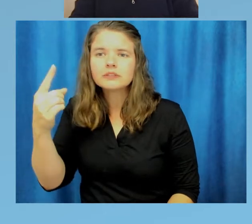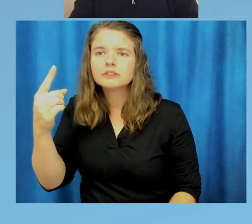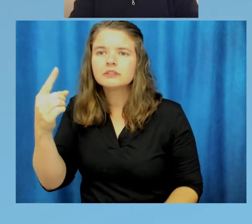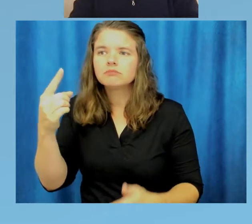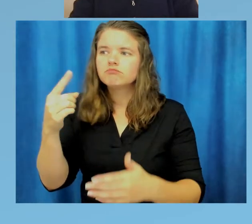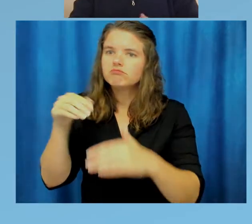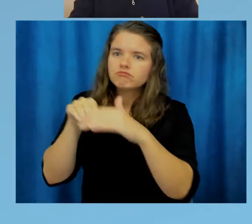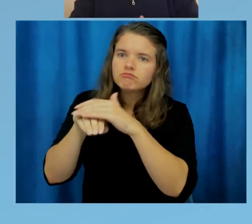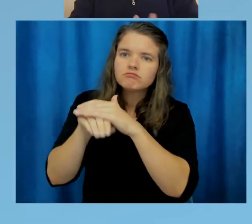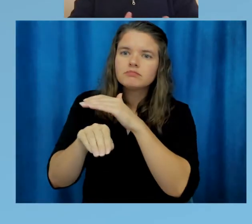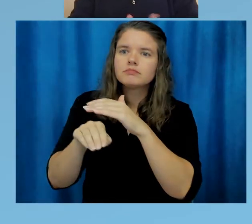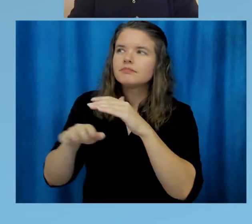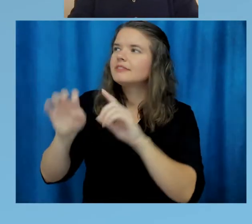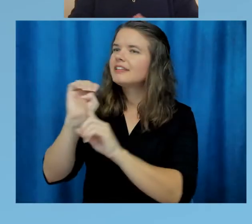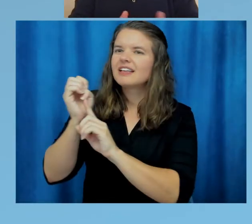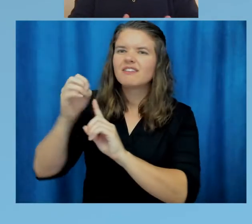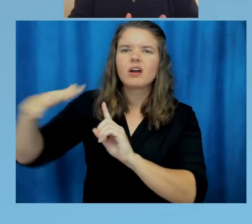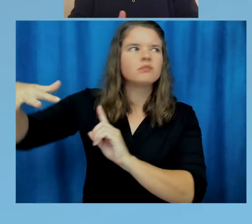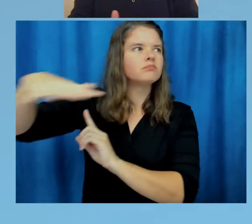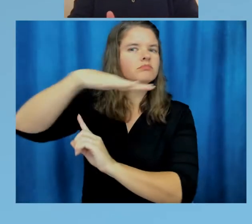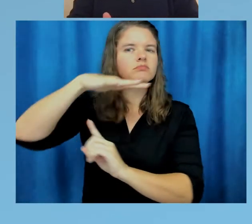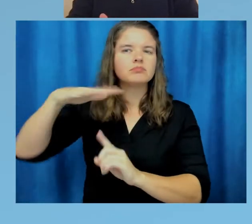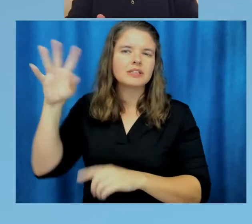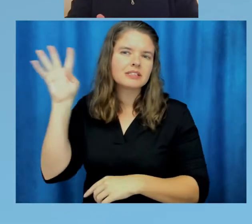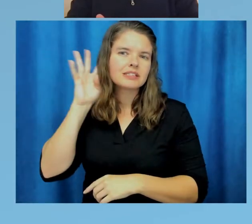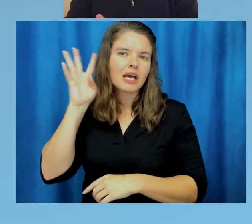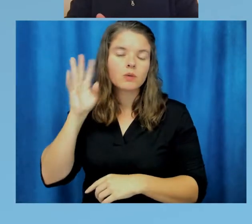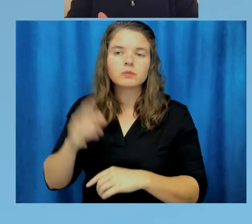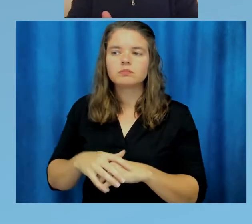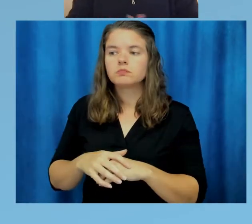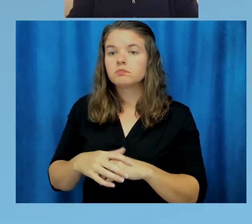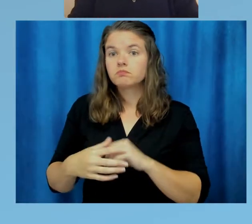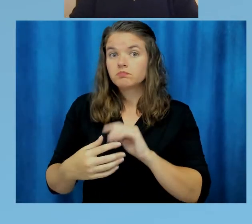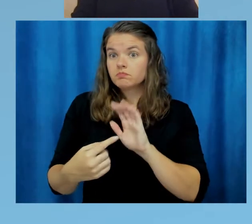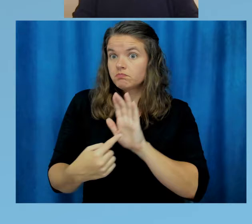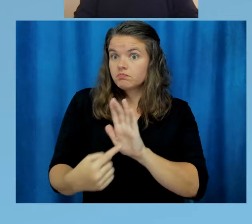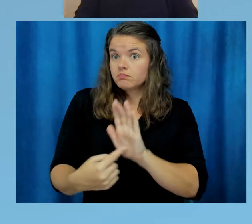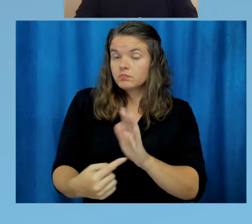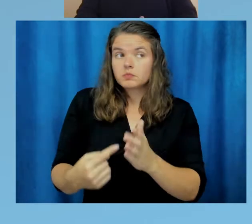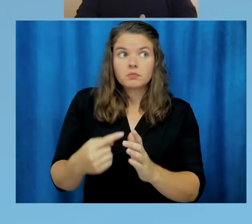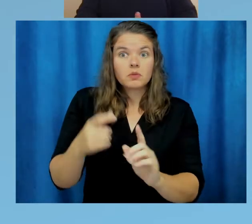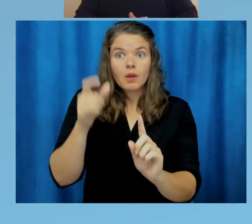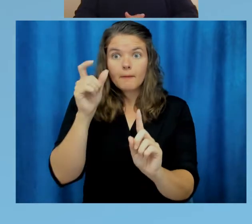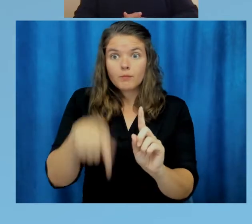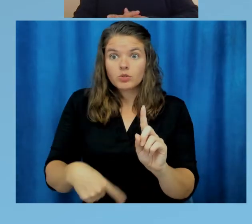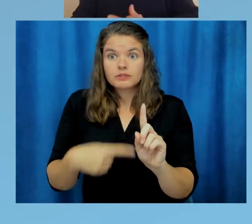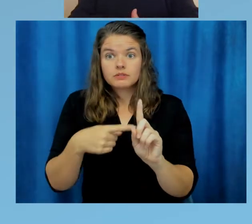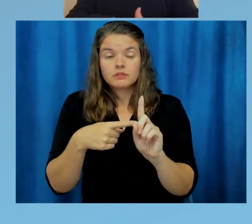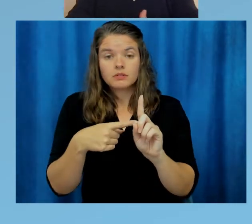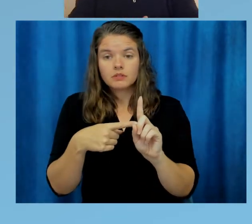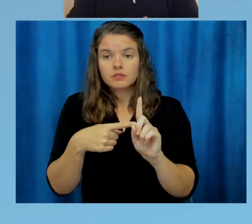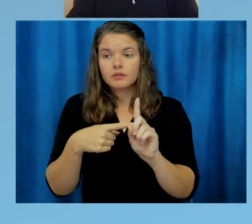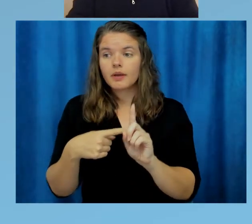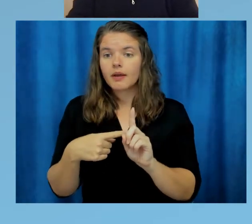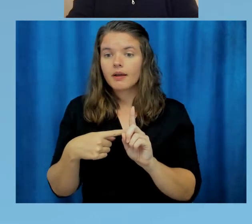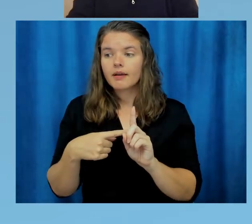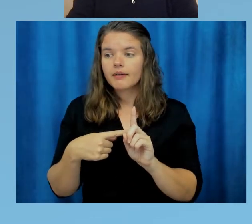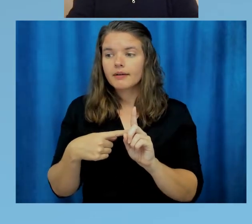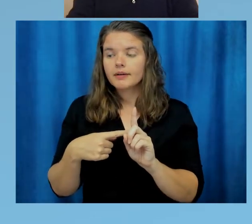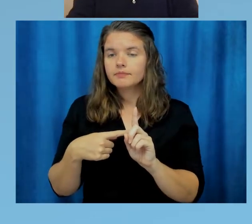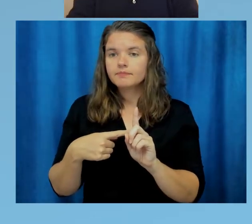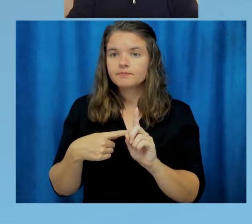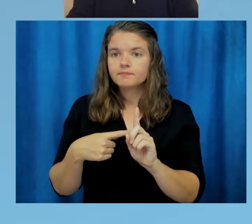implants solely for increased environmental sounds. For example, you have somebody who